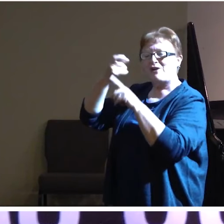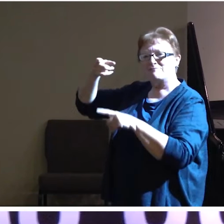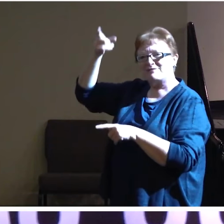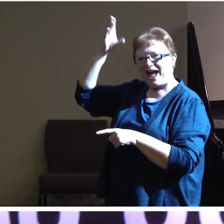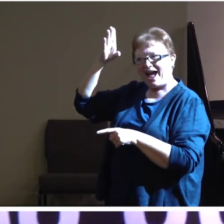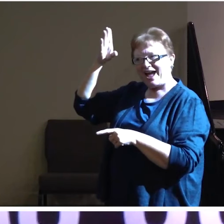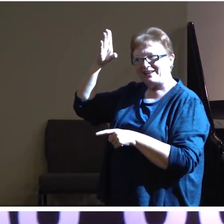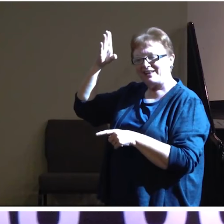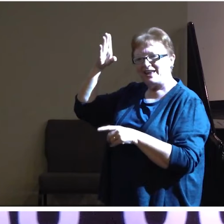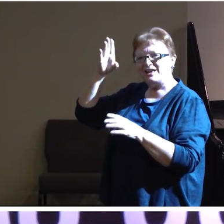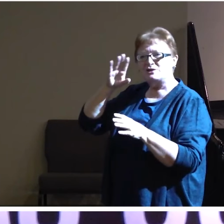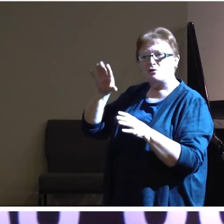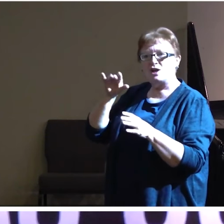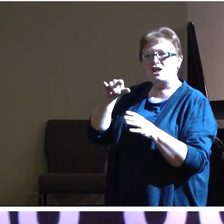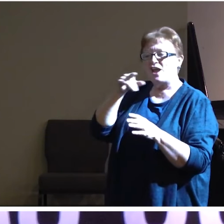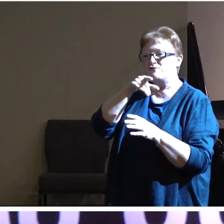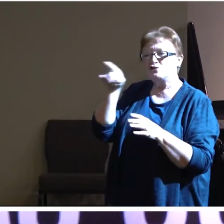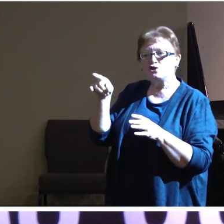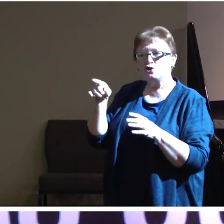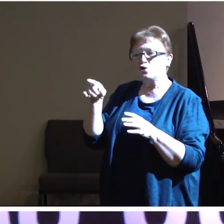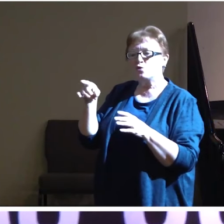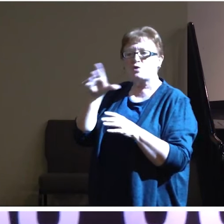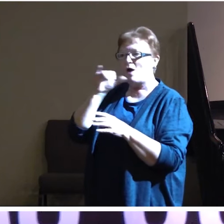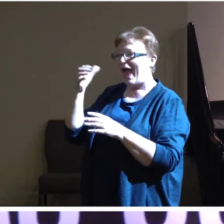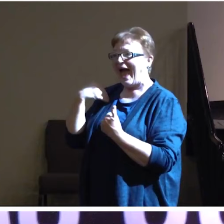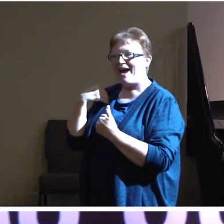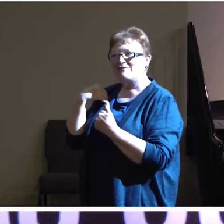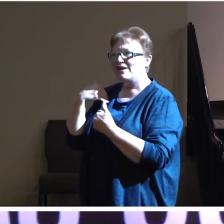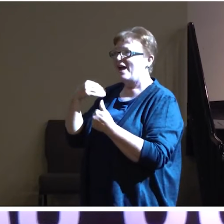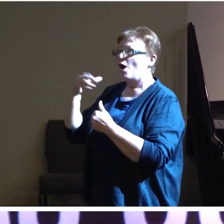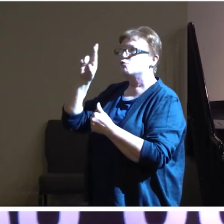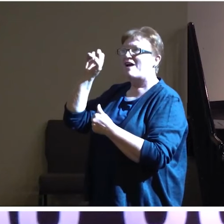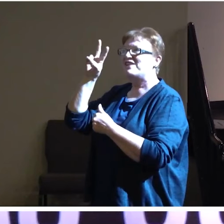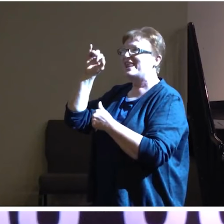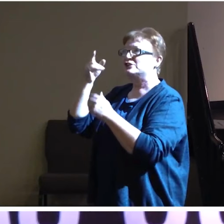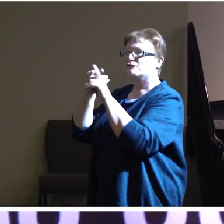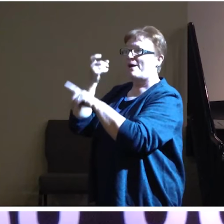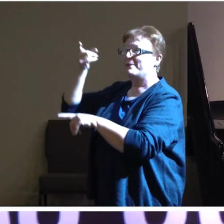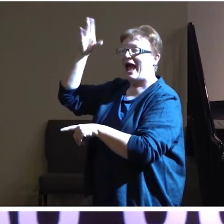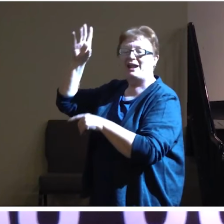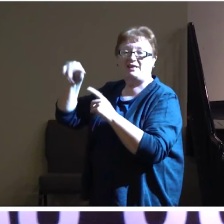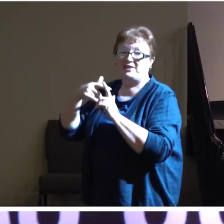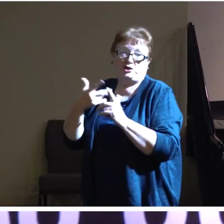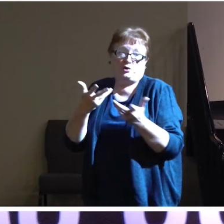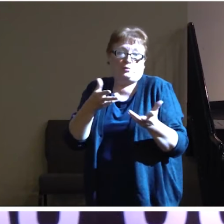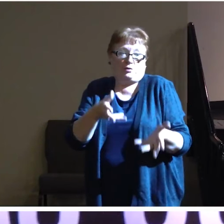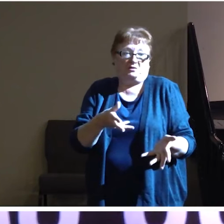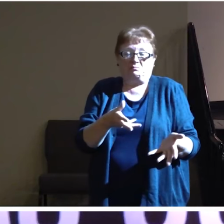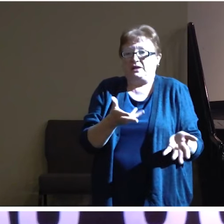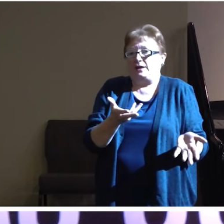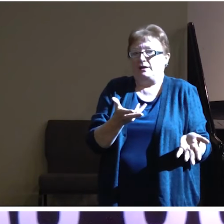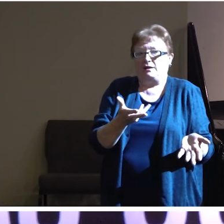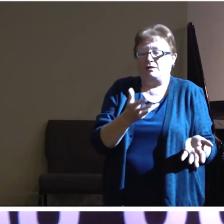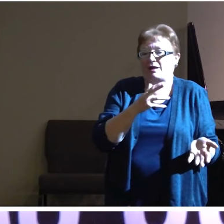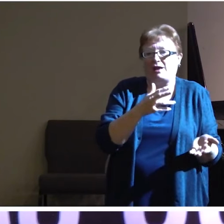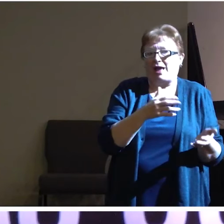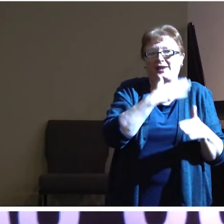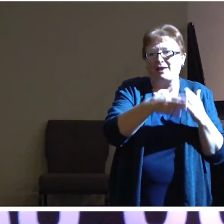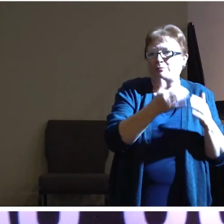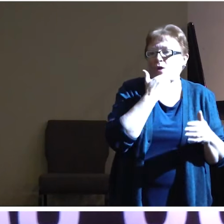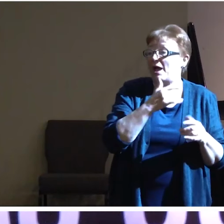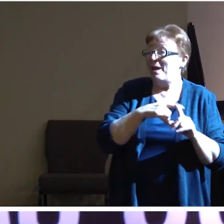in how you interpret life. Without revelation, these women would have been left hypothesizing. Did someone steal the body?